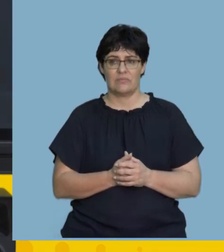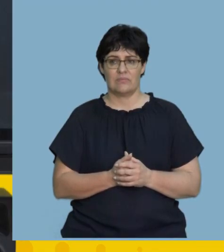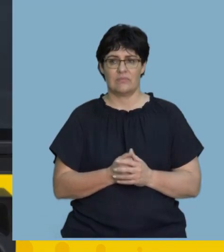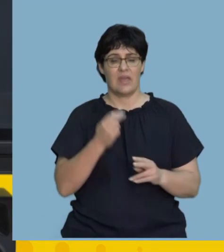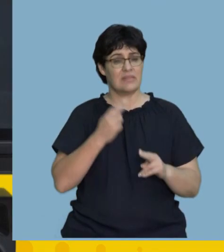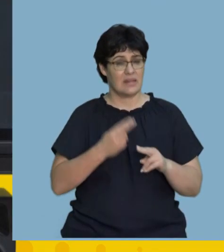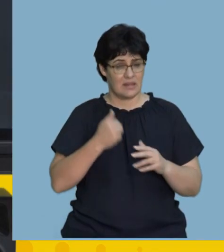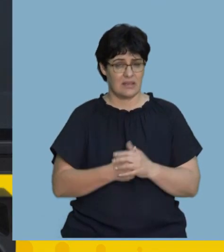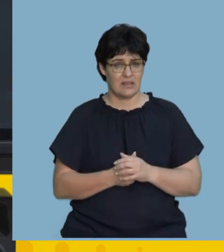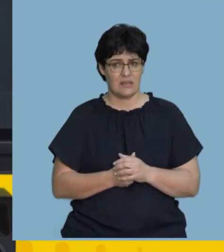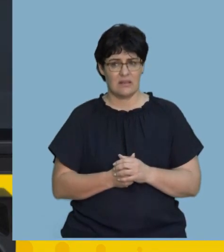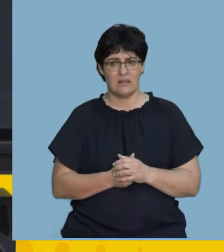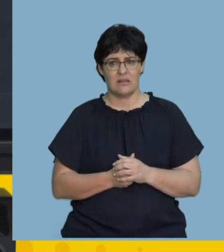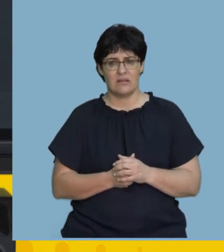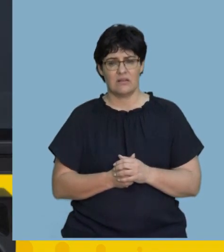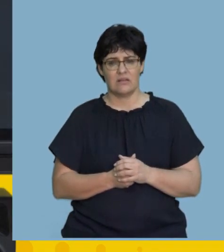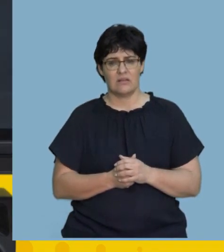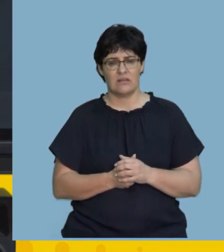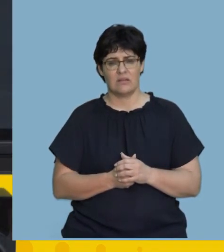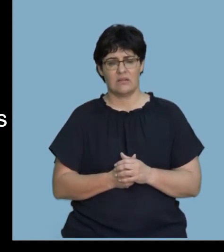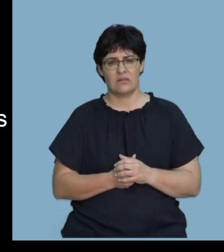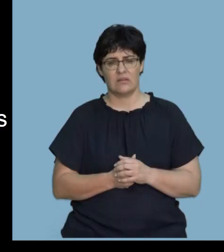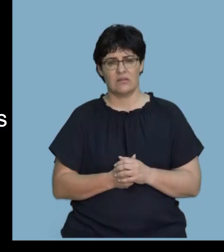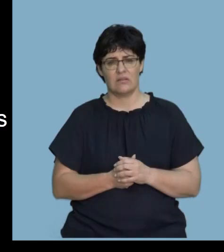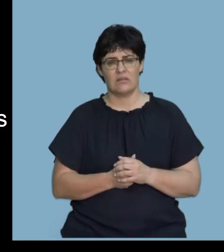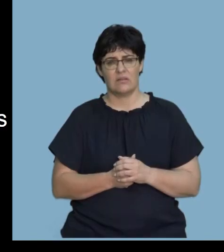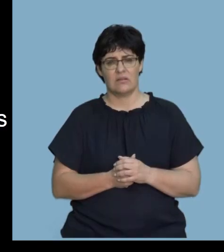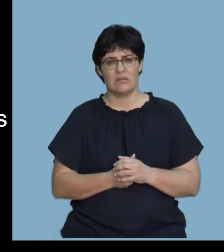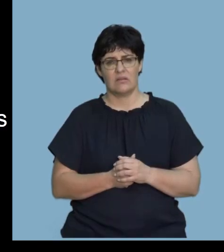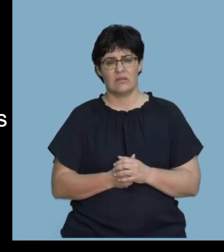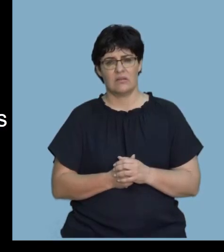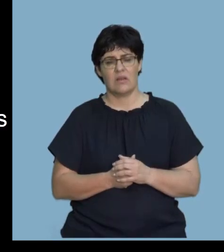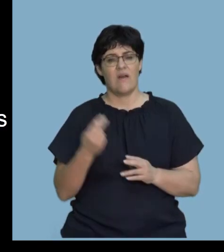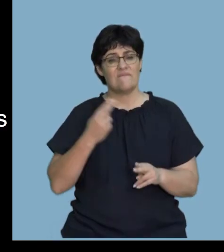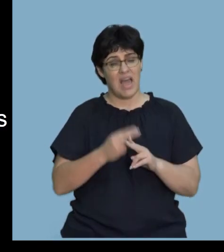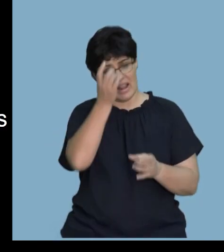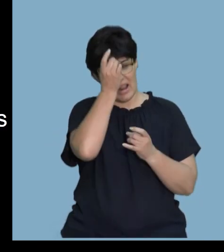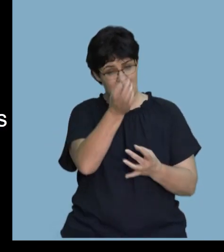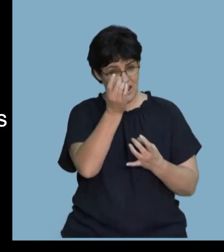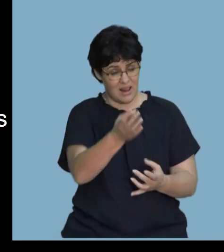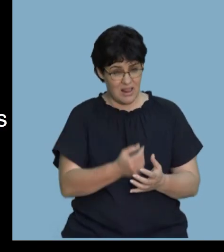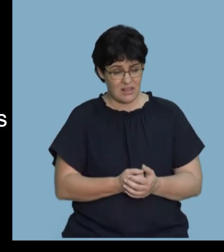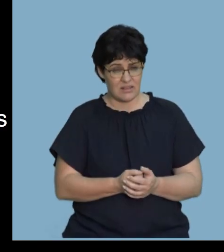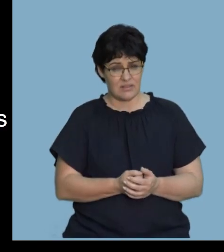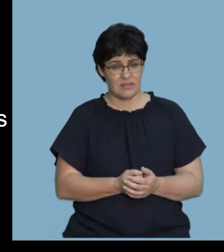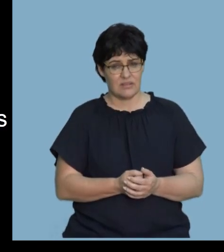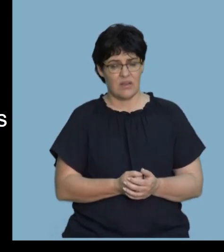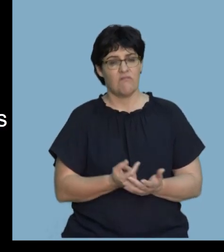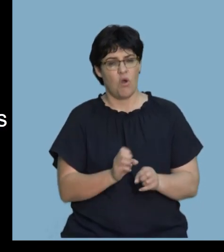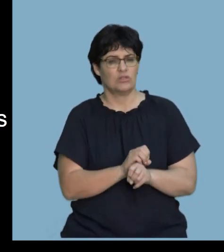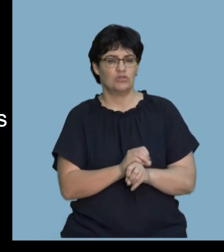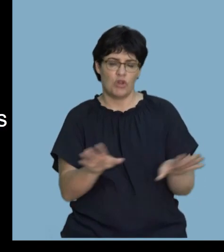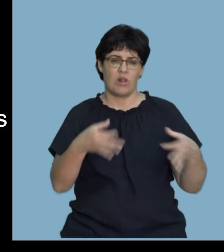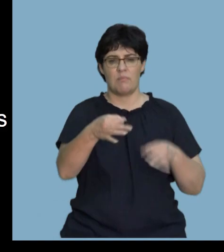then it's fine in terms of the final tips as far as the general